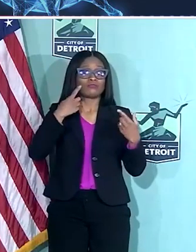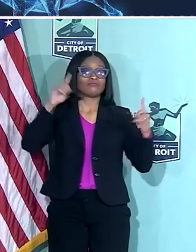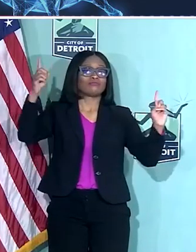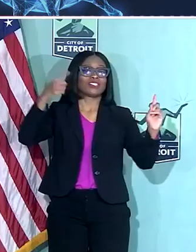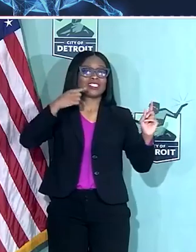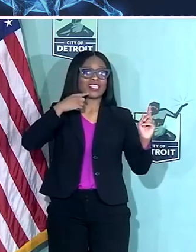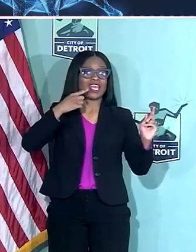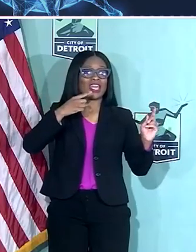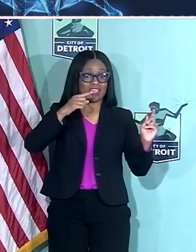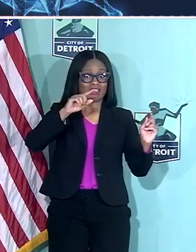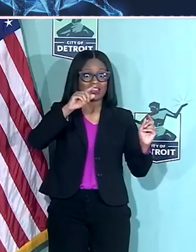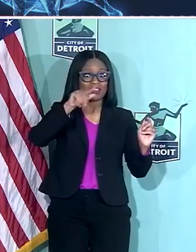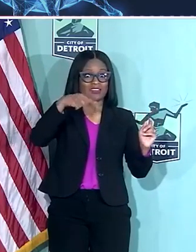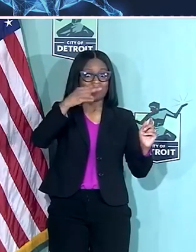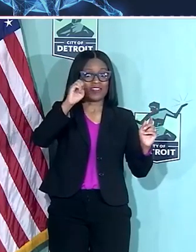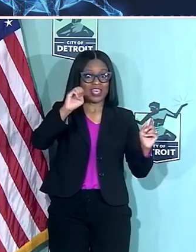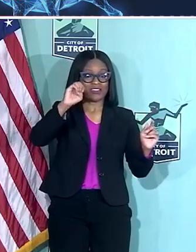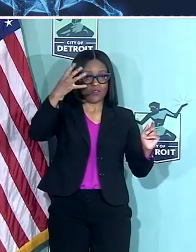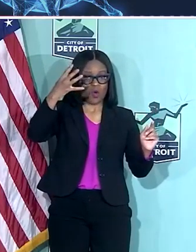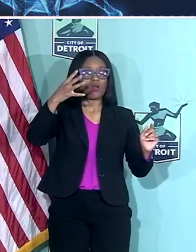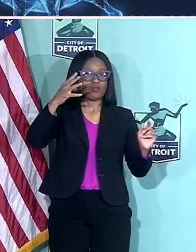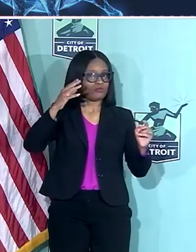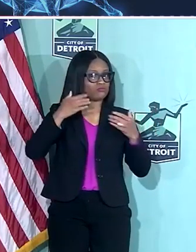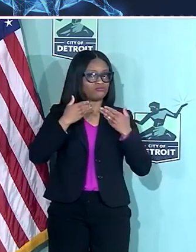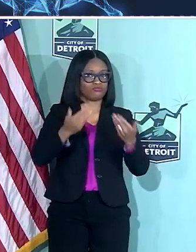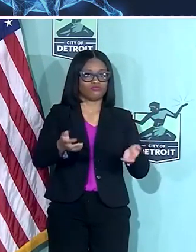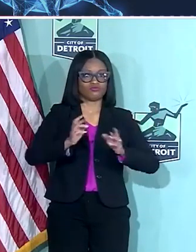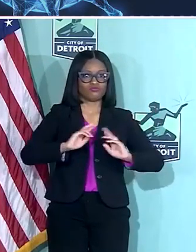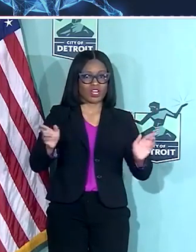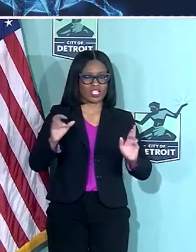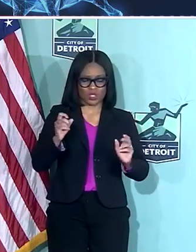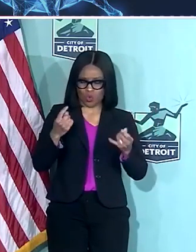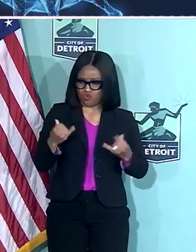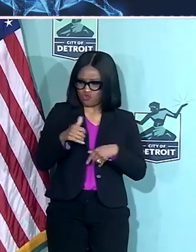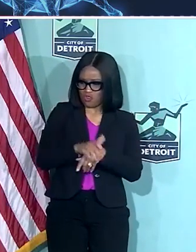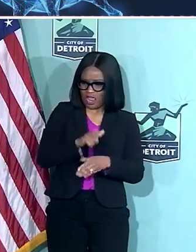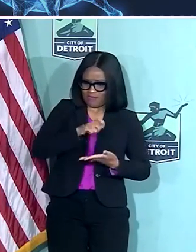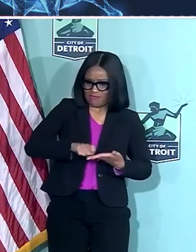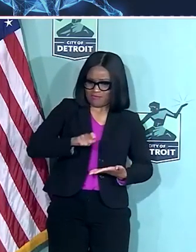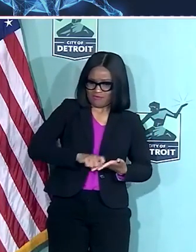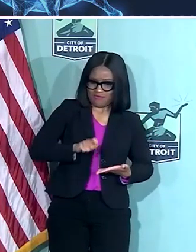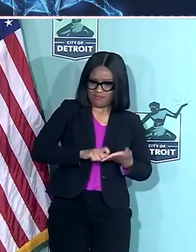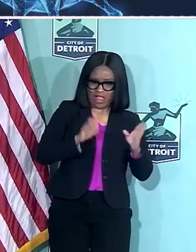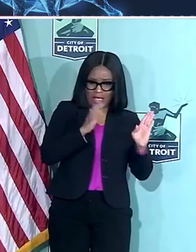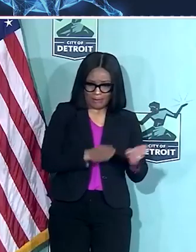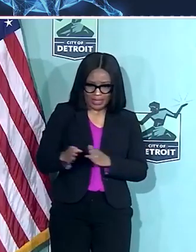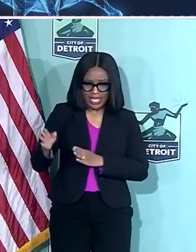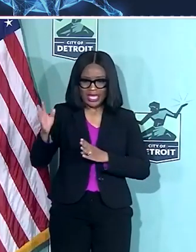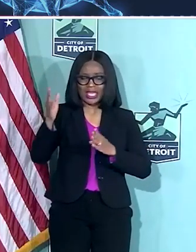plan then. Write your plan tonight. Get ready to go tomorrow. Let your customers know you've thought